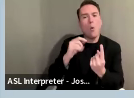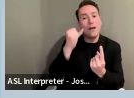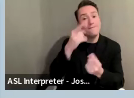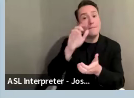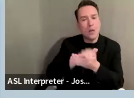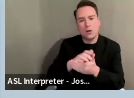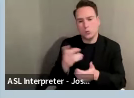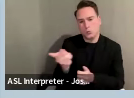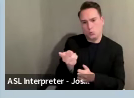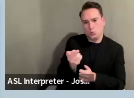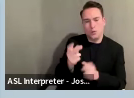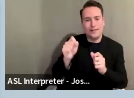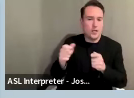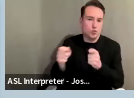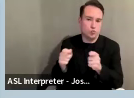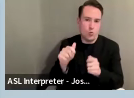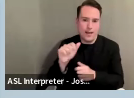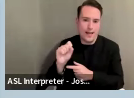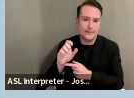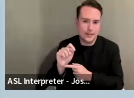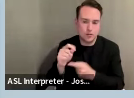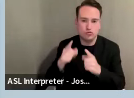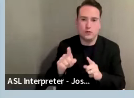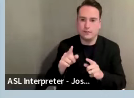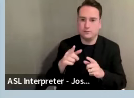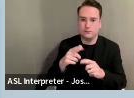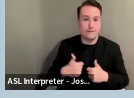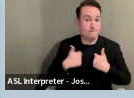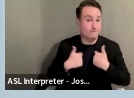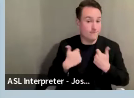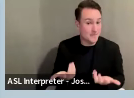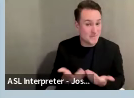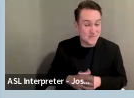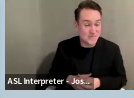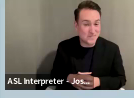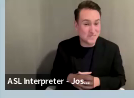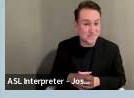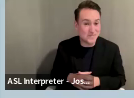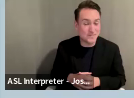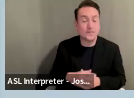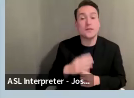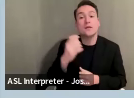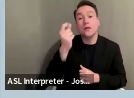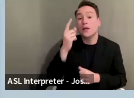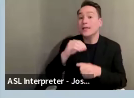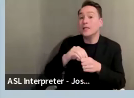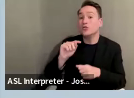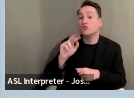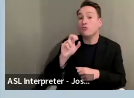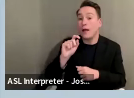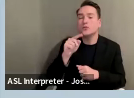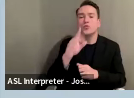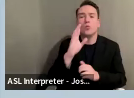can control those assets during your lifetimes. In a trust, of course, you'll identify your